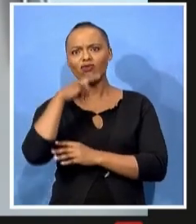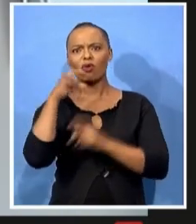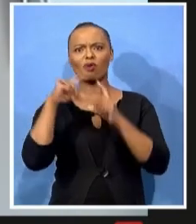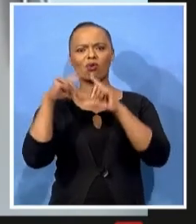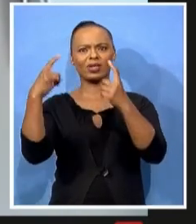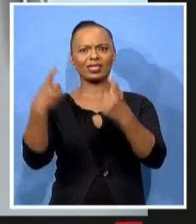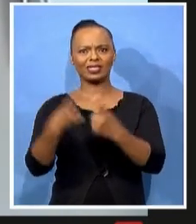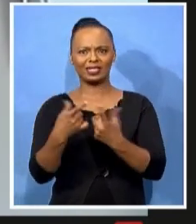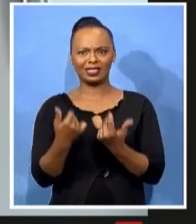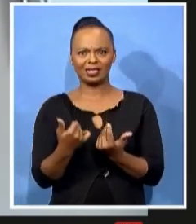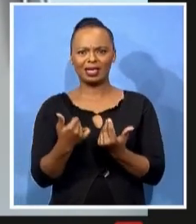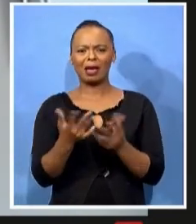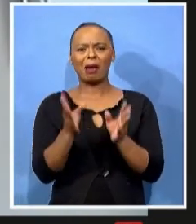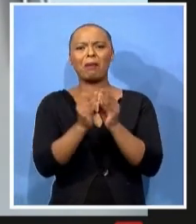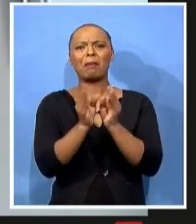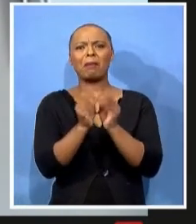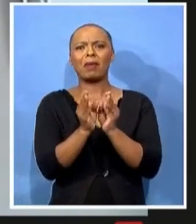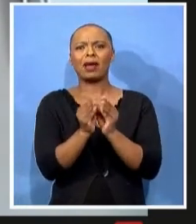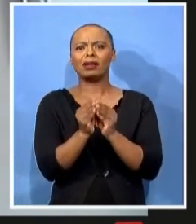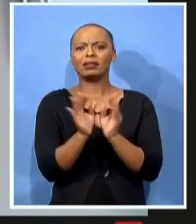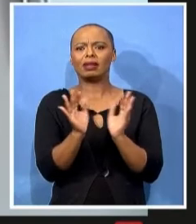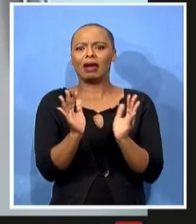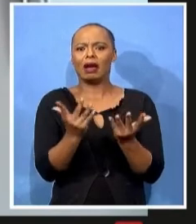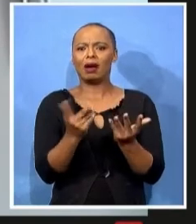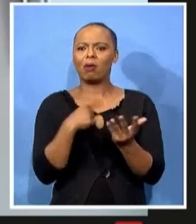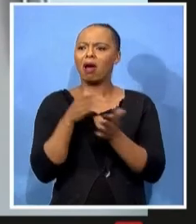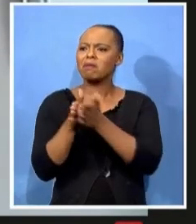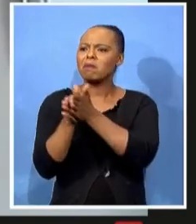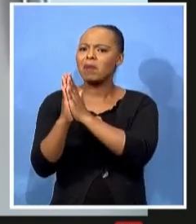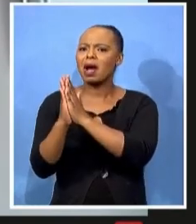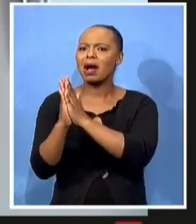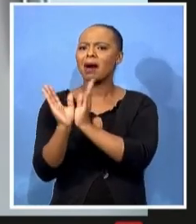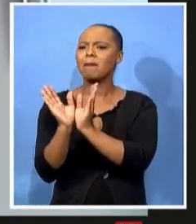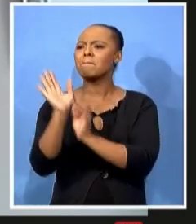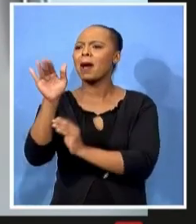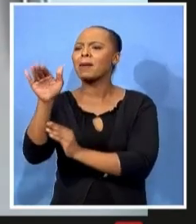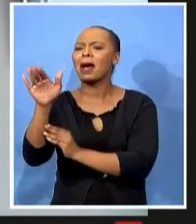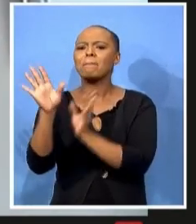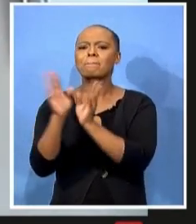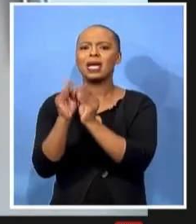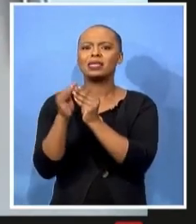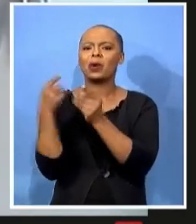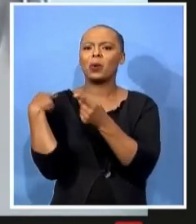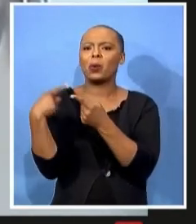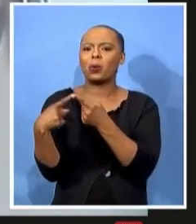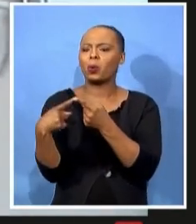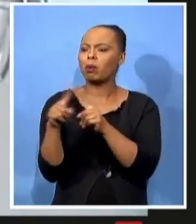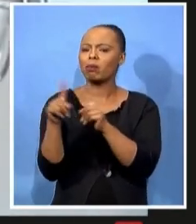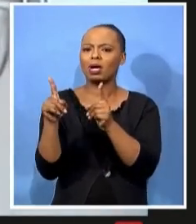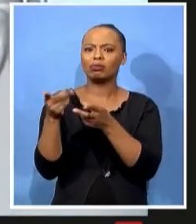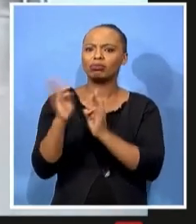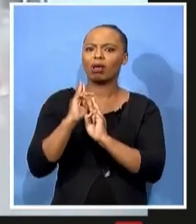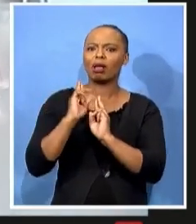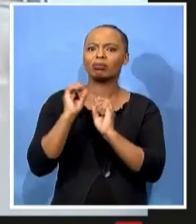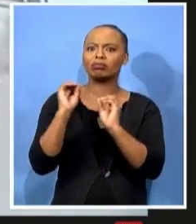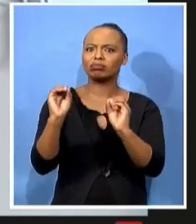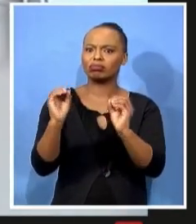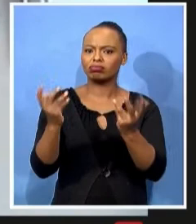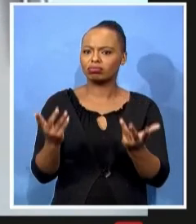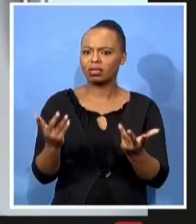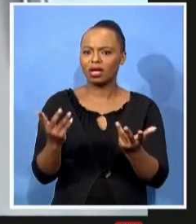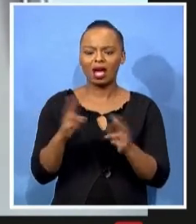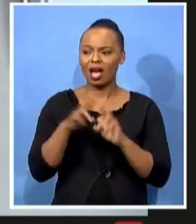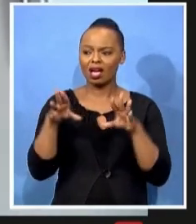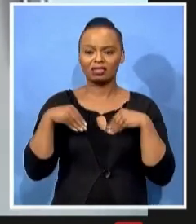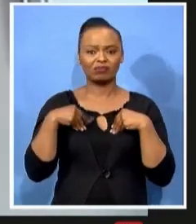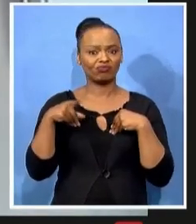asking for this meeting for weeks. I think it showed a lot of disrespect to us, and it's been unacceptable. I